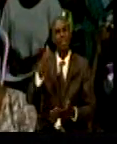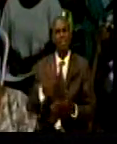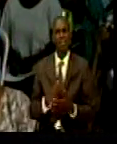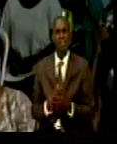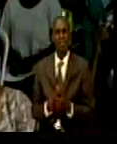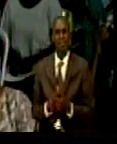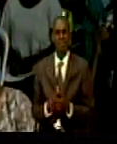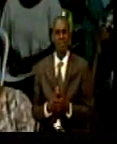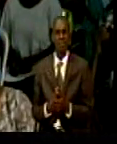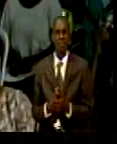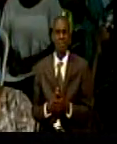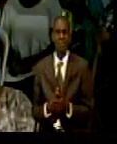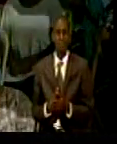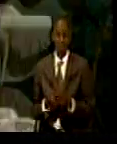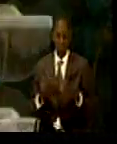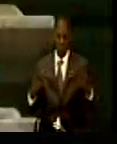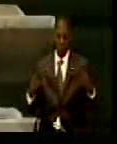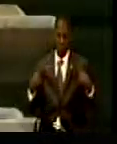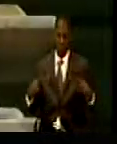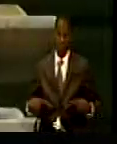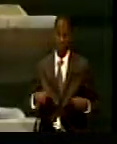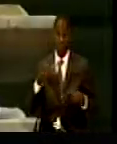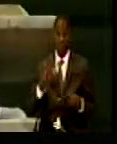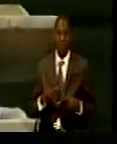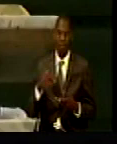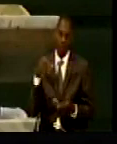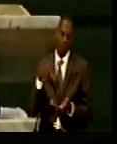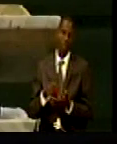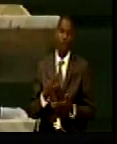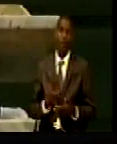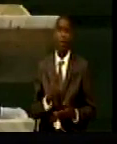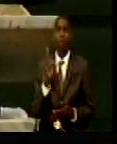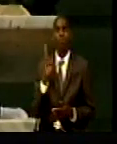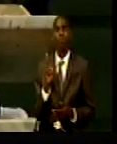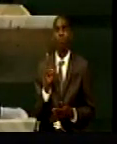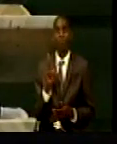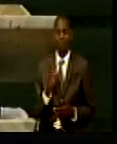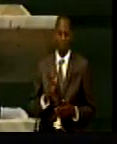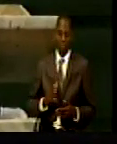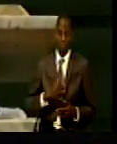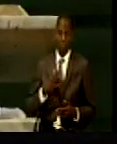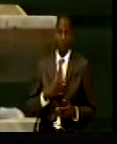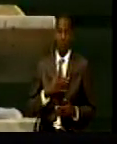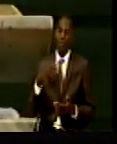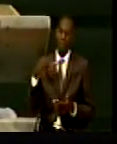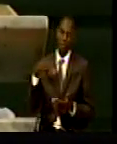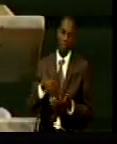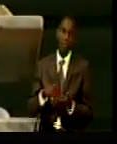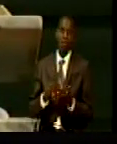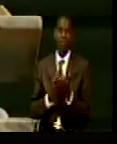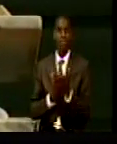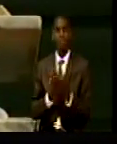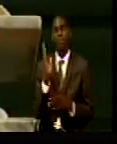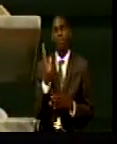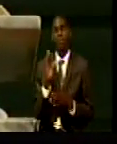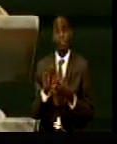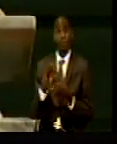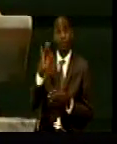Physically, stand up. Morally, stand upright. Spiritually, stand